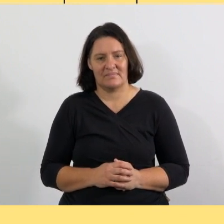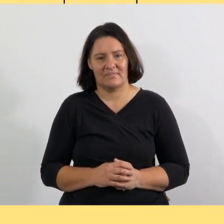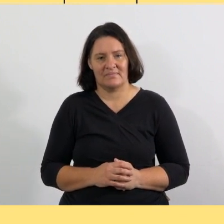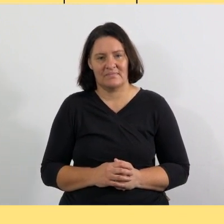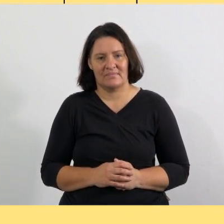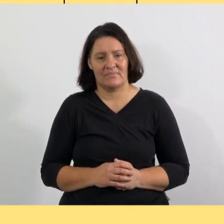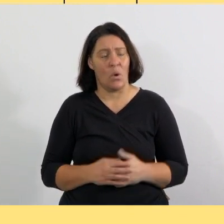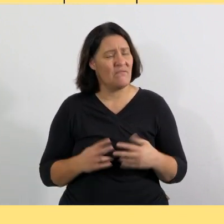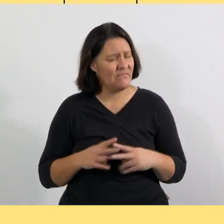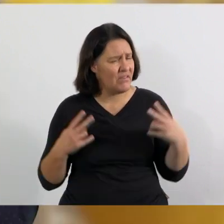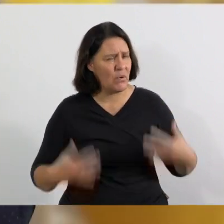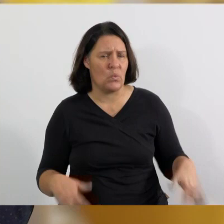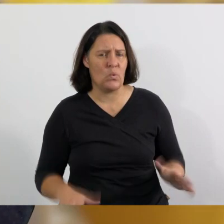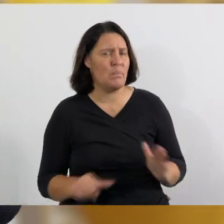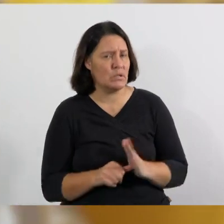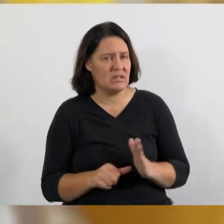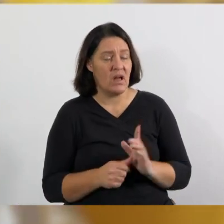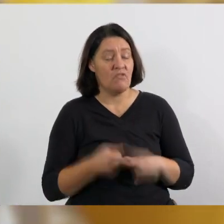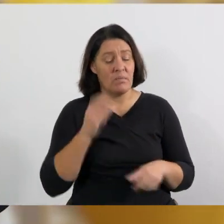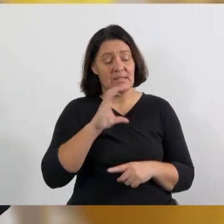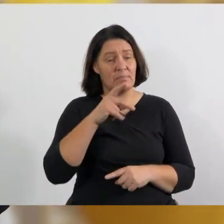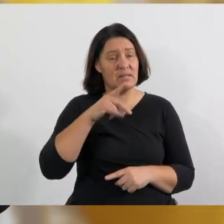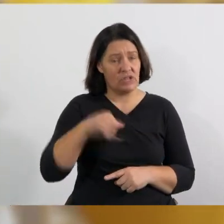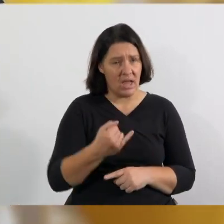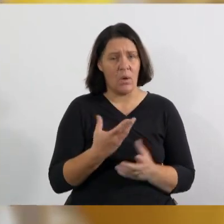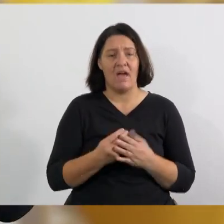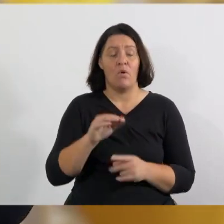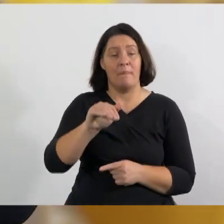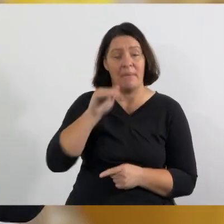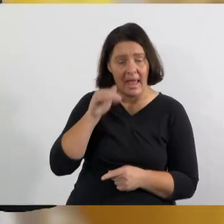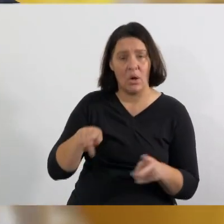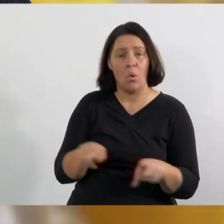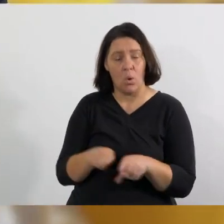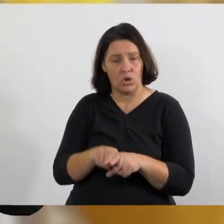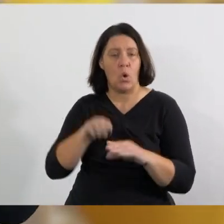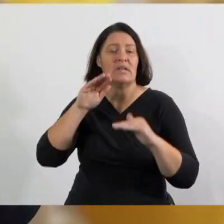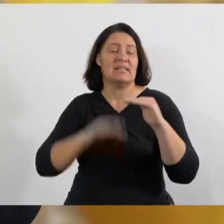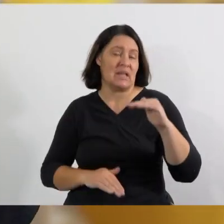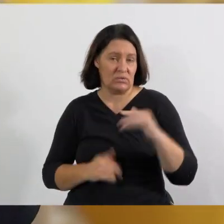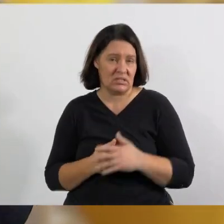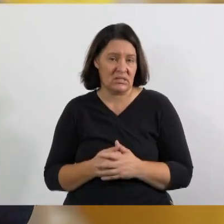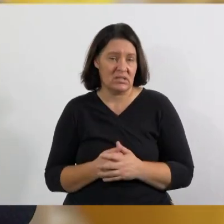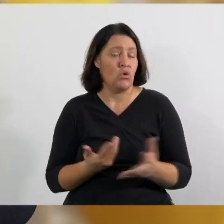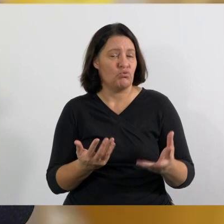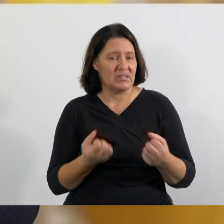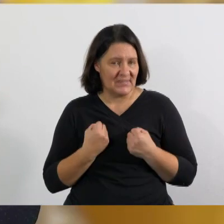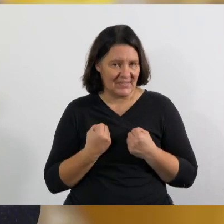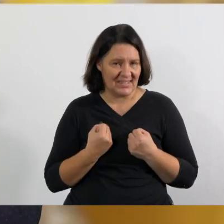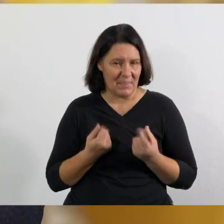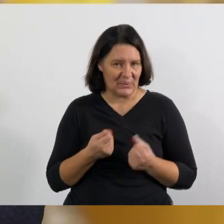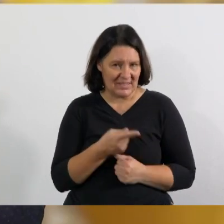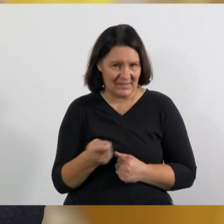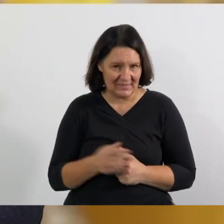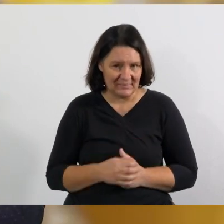980 rands. Very important. From your CPJ, you get your bank, you also get your discount